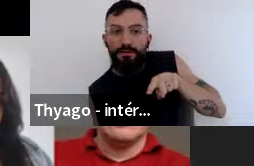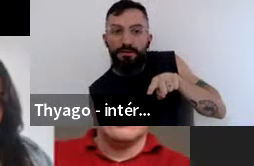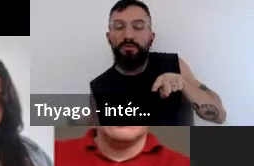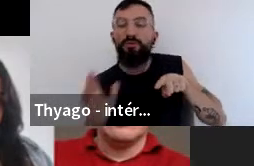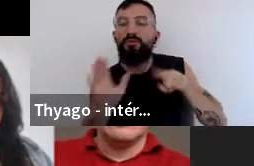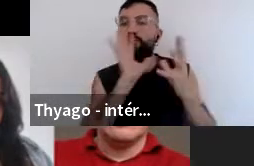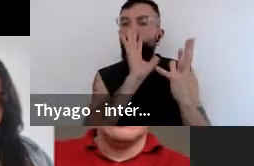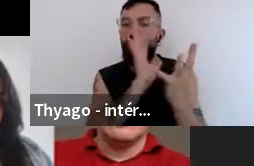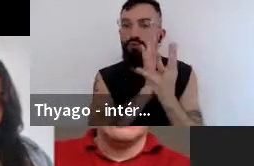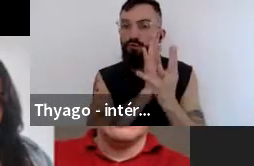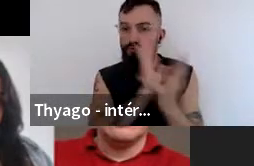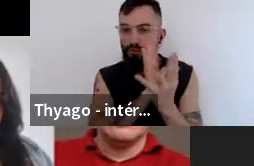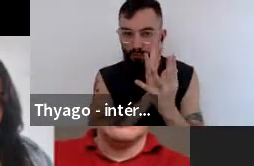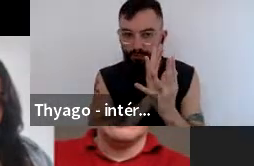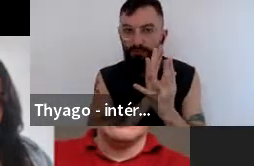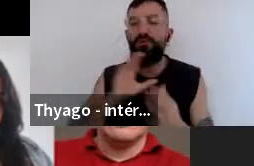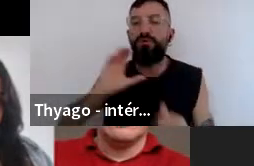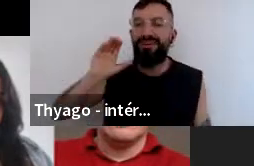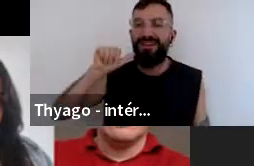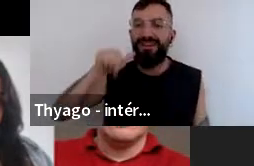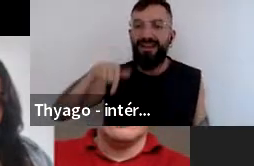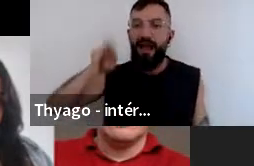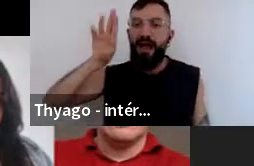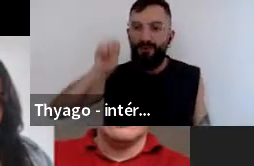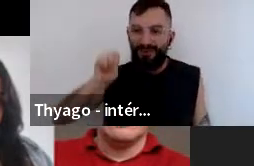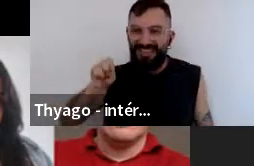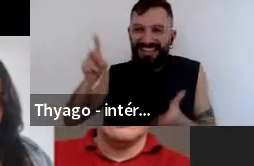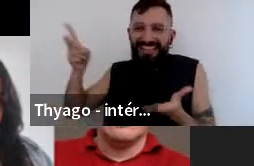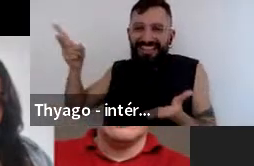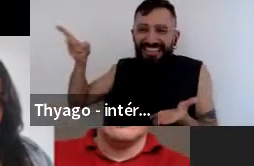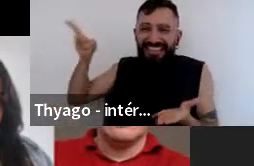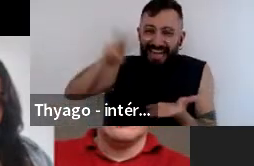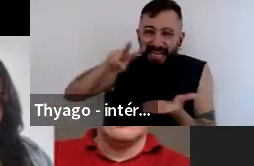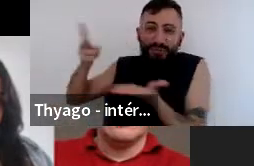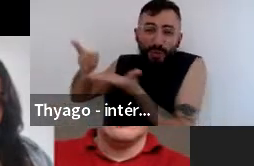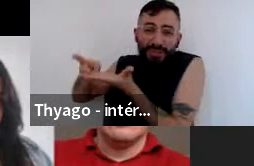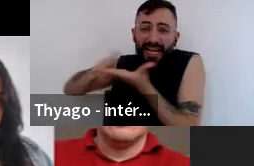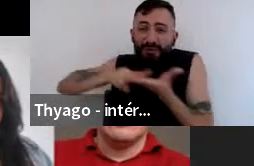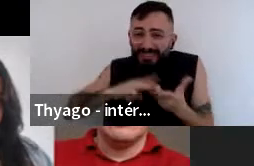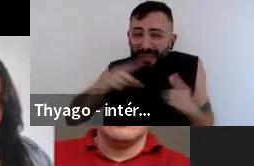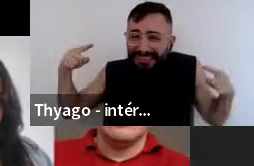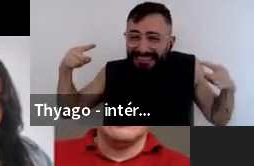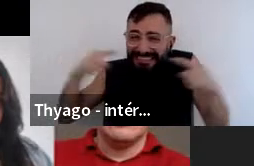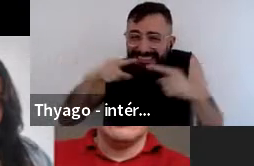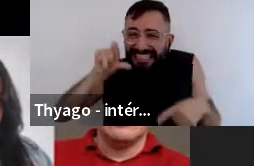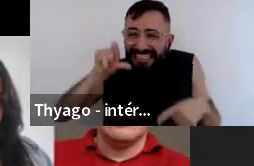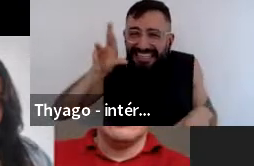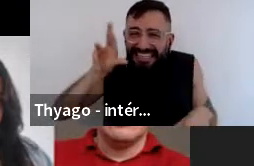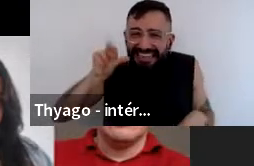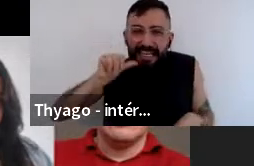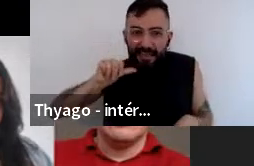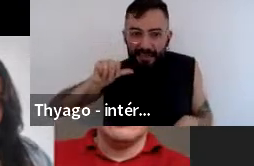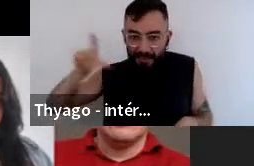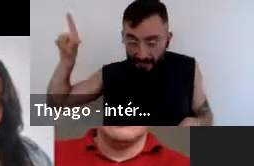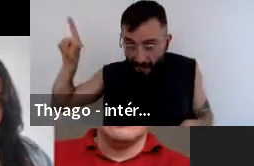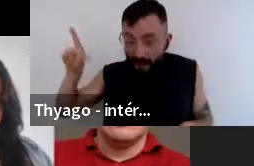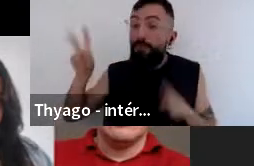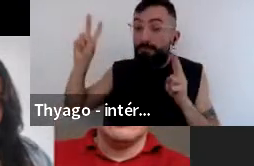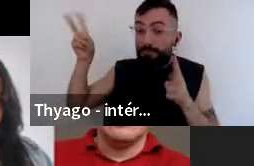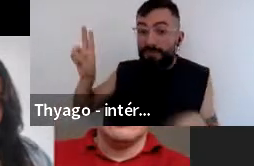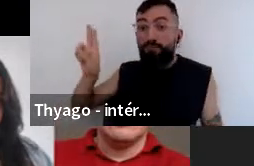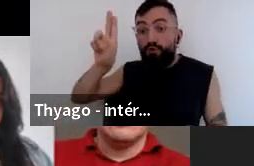We classified as calques signs that are literal translations of the Portuguese